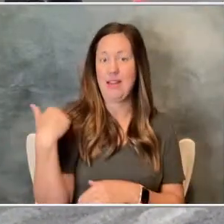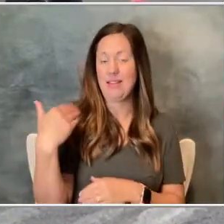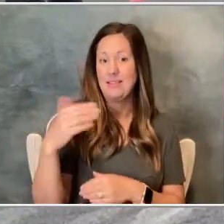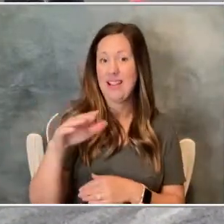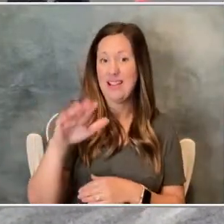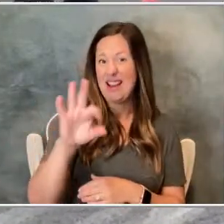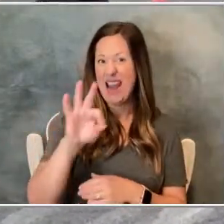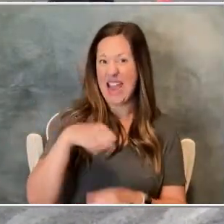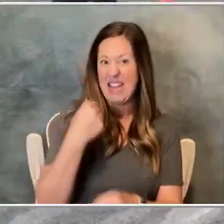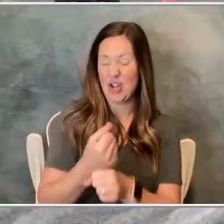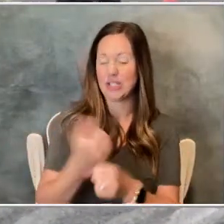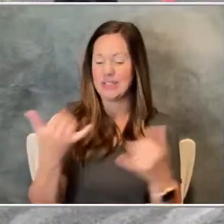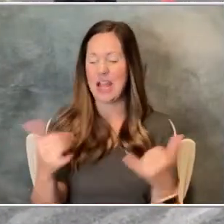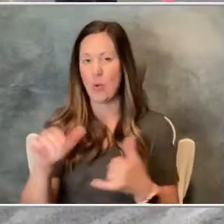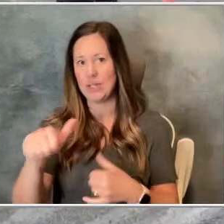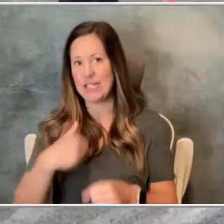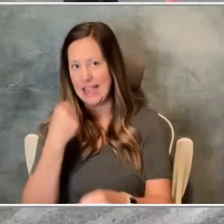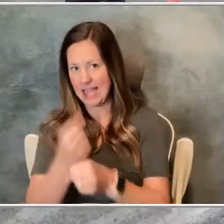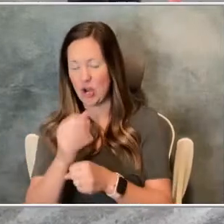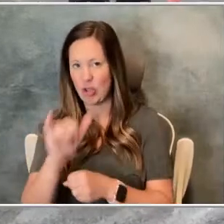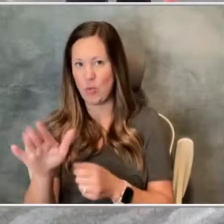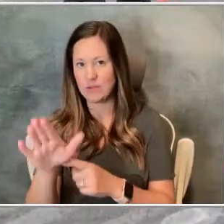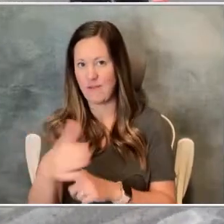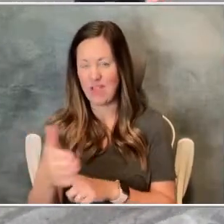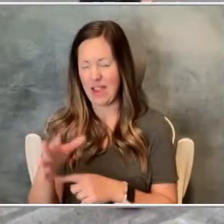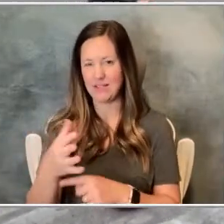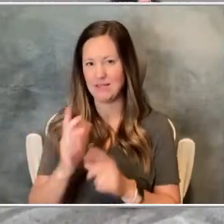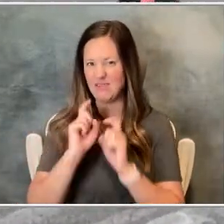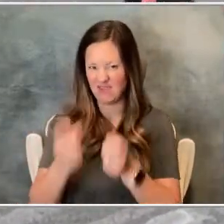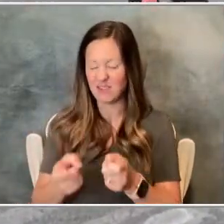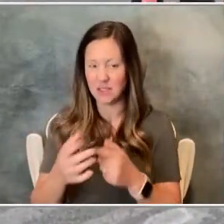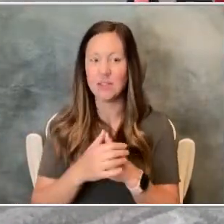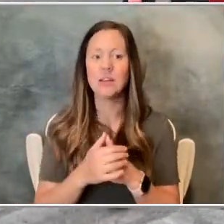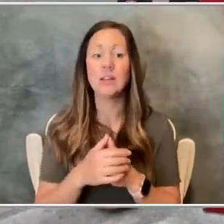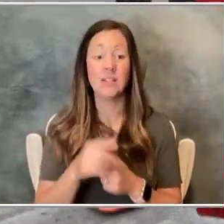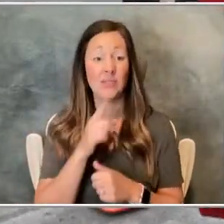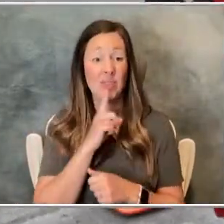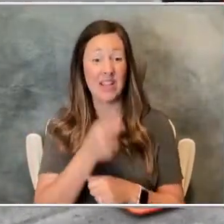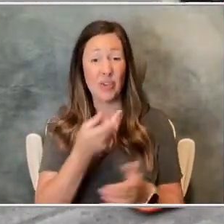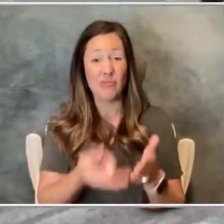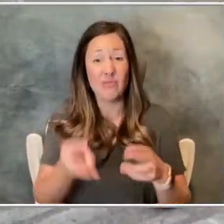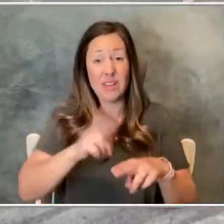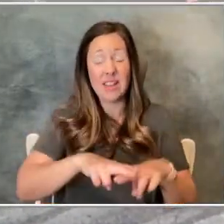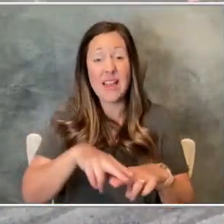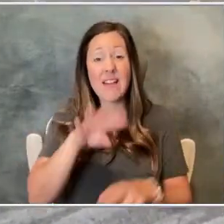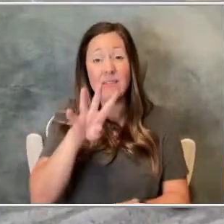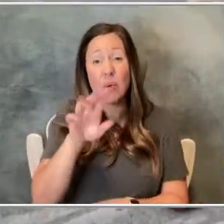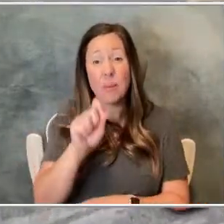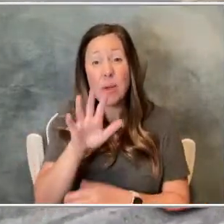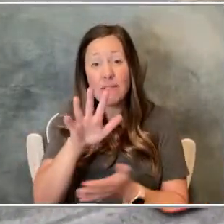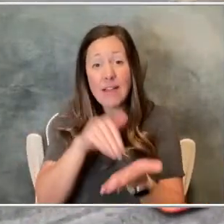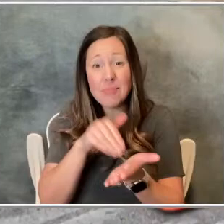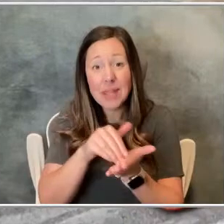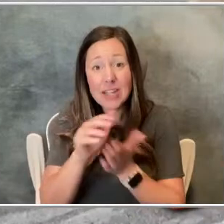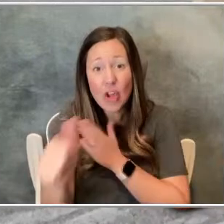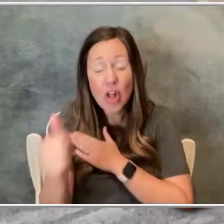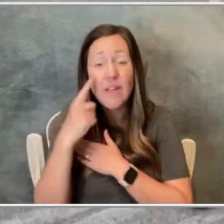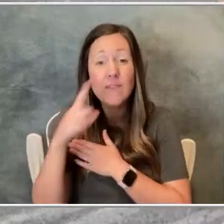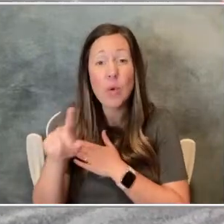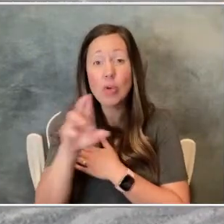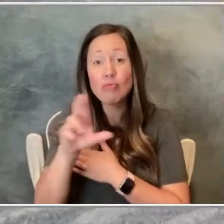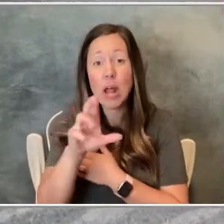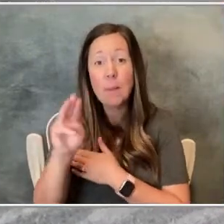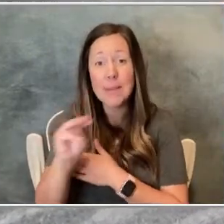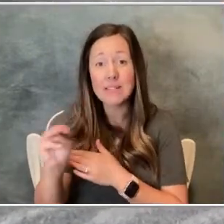these flags benefiting the Ronald McDonald House. You have raised $4.5 million for the Ronald McDonald House Charities